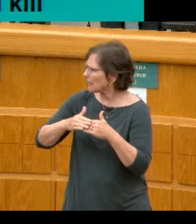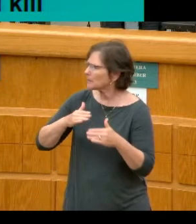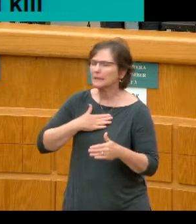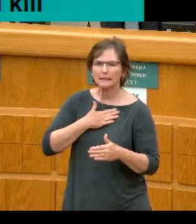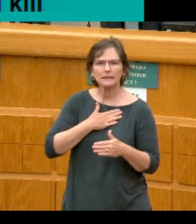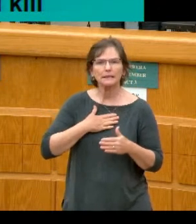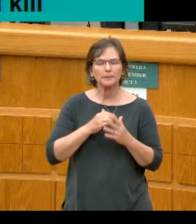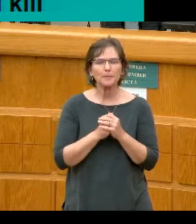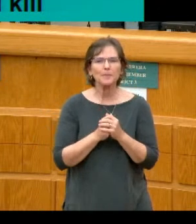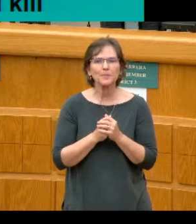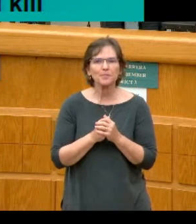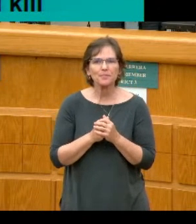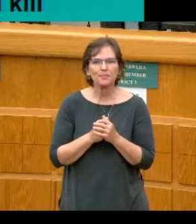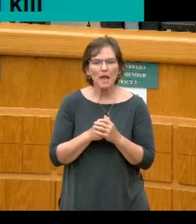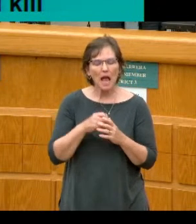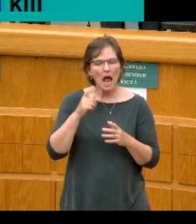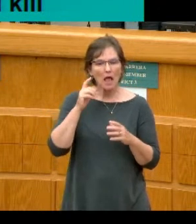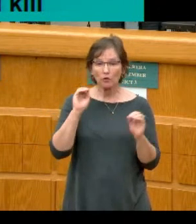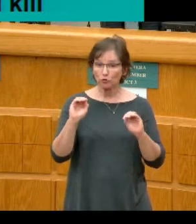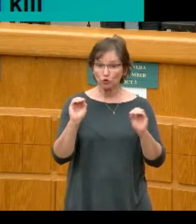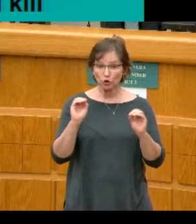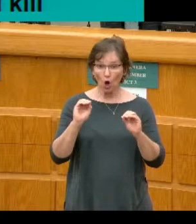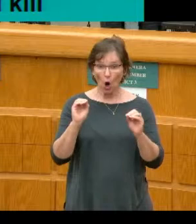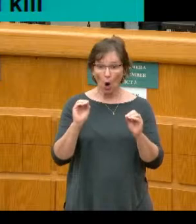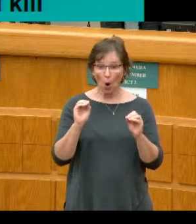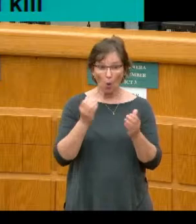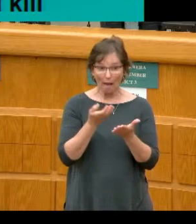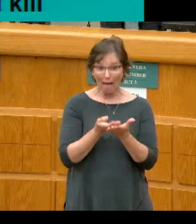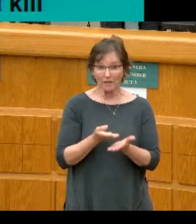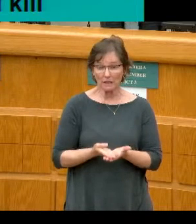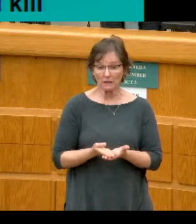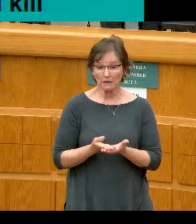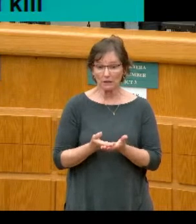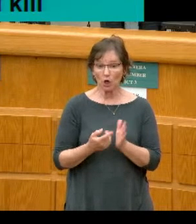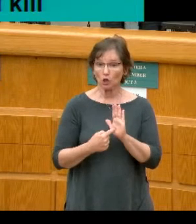Bend must hear before the holidays.